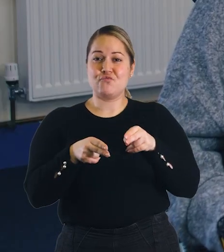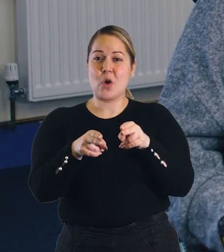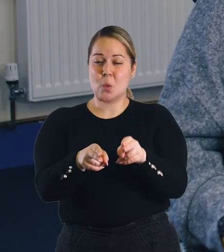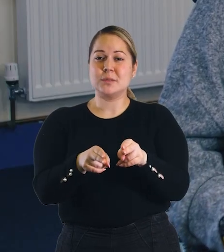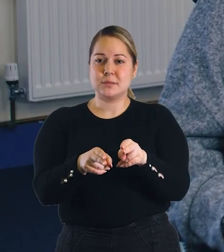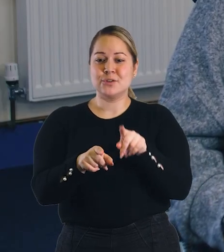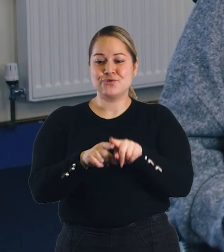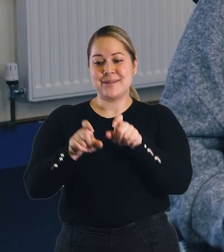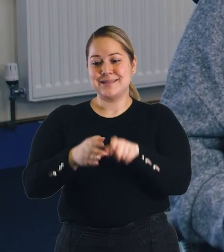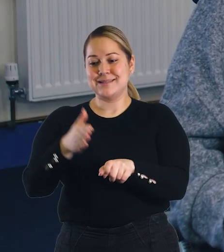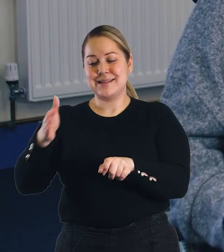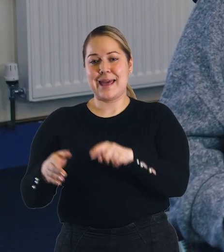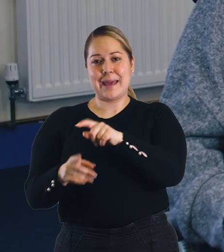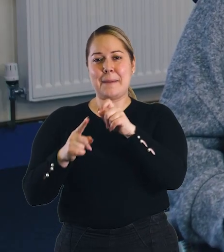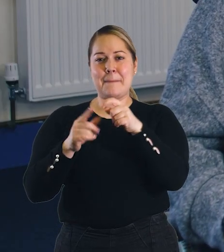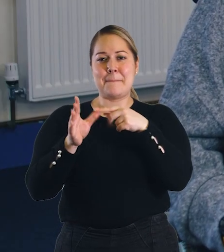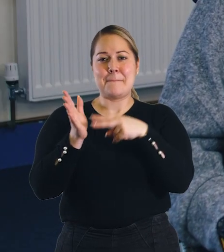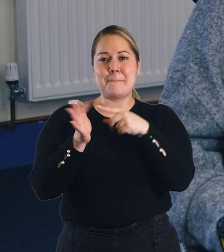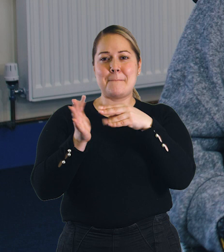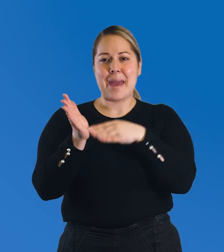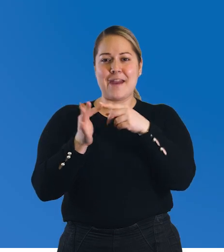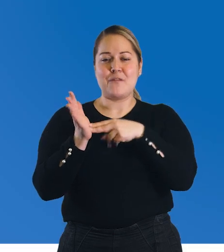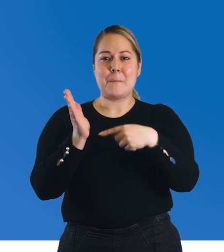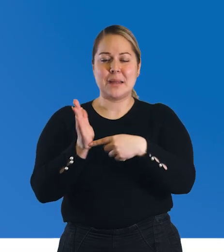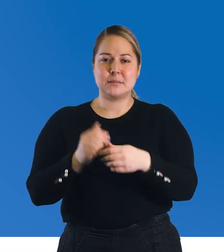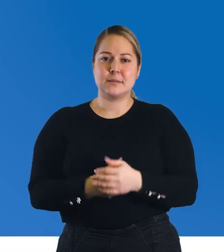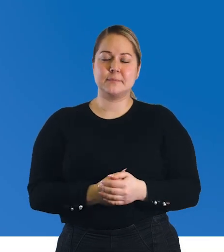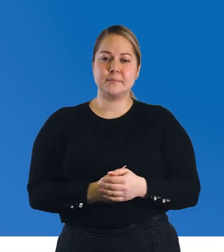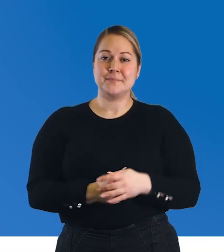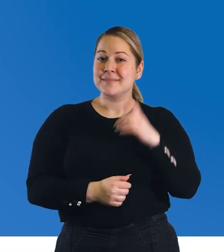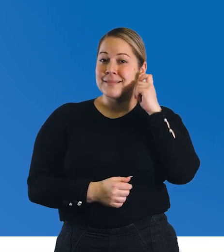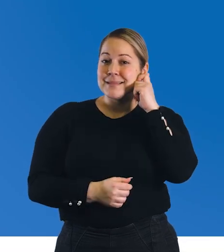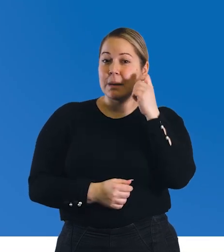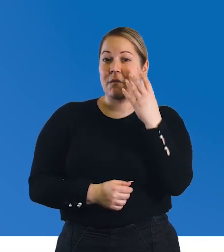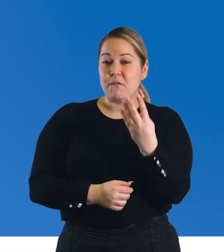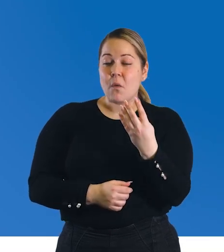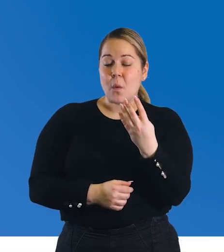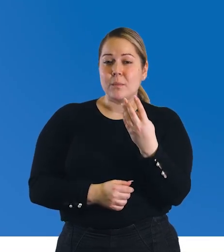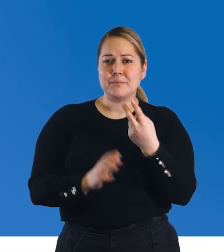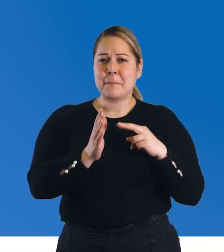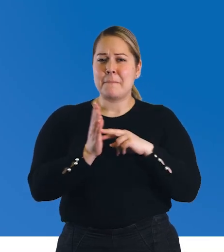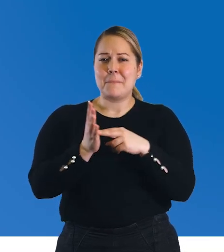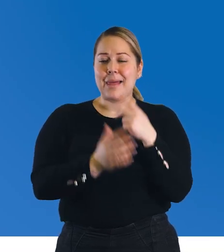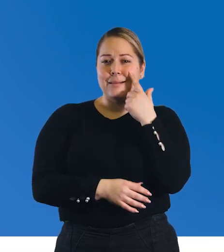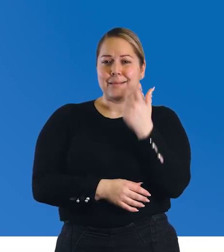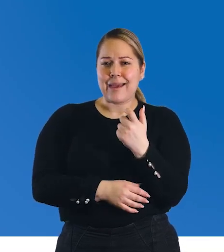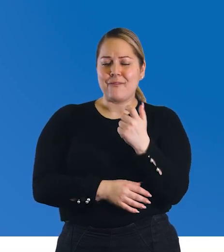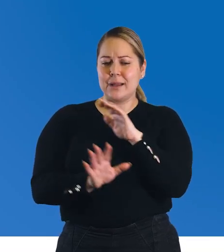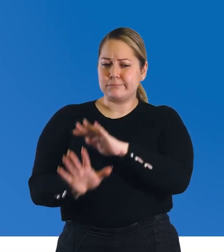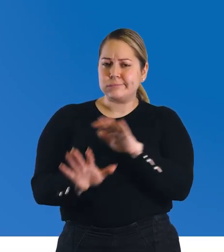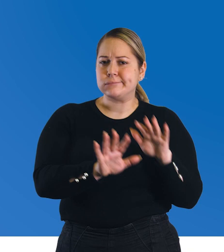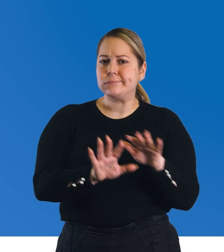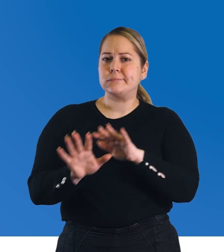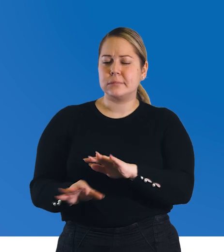road itself. Try and stay on the pavement. Tip 4, plan carefully and take your time.